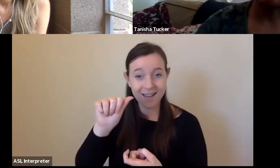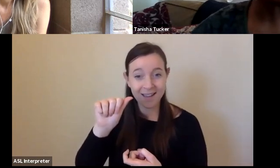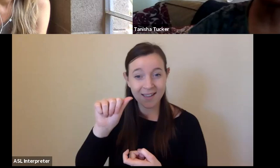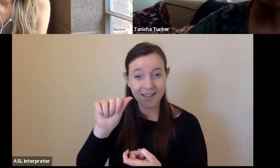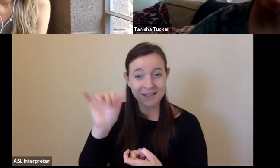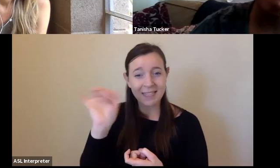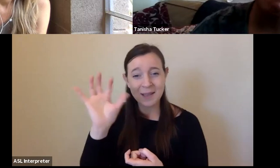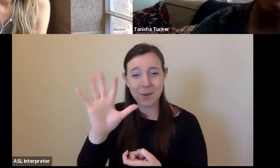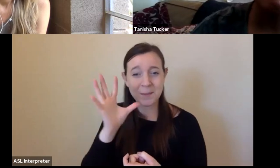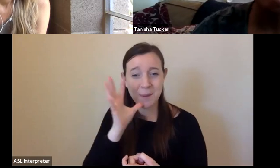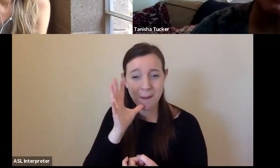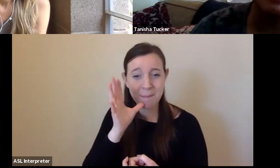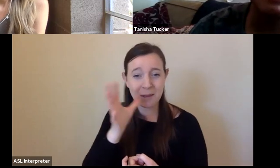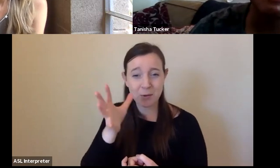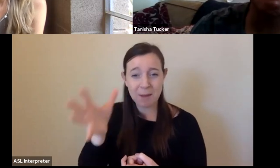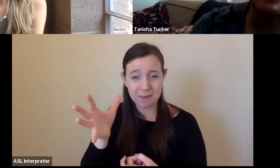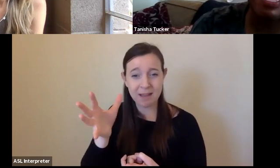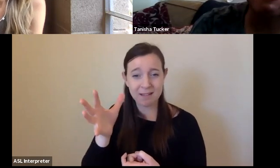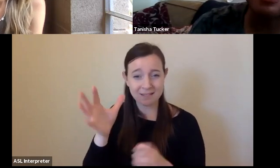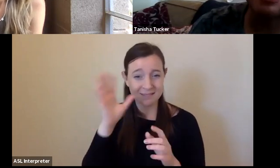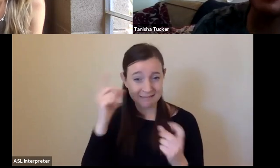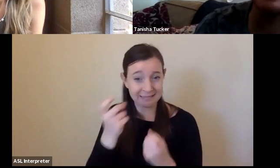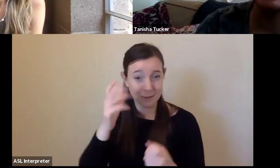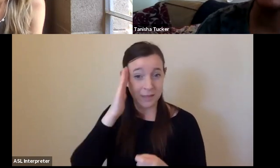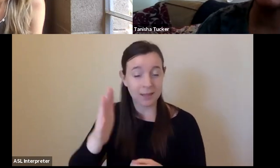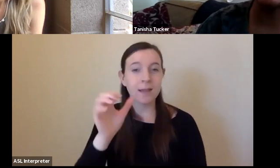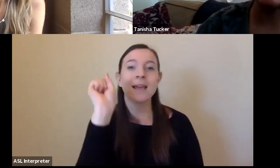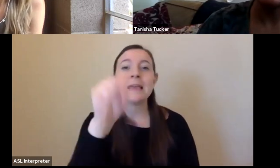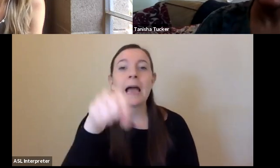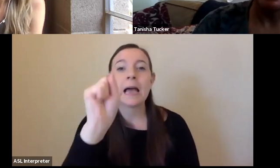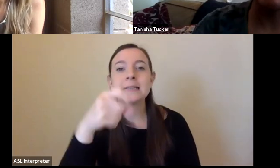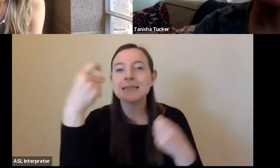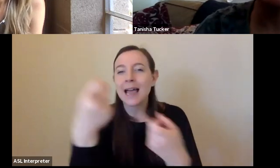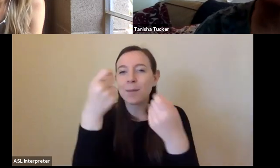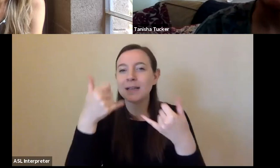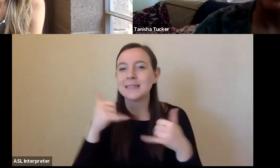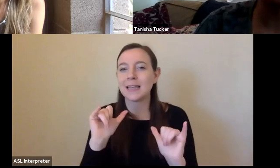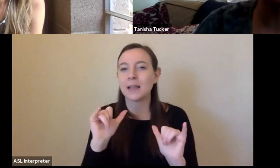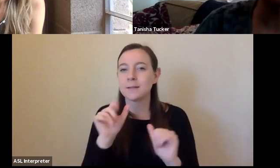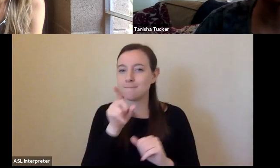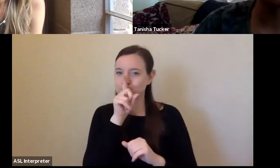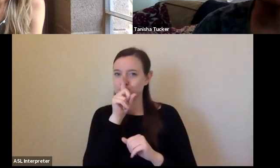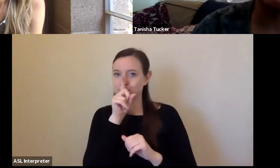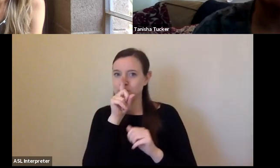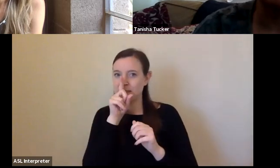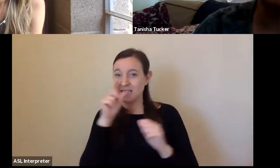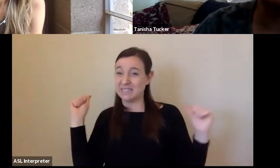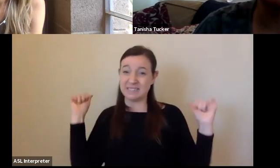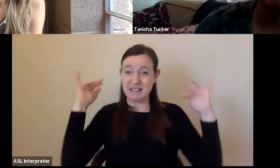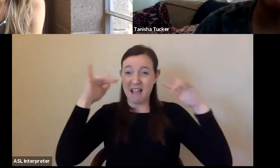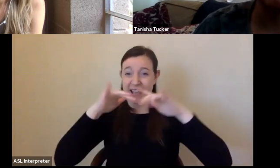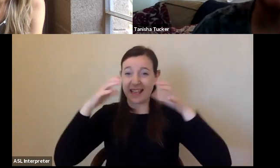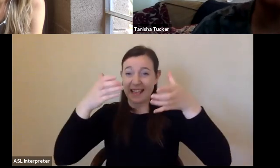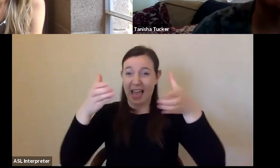We are, minus the big gathering. I'd like to, it's almost like we're going to have to do